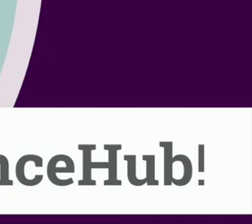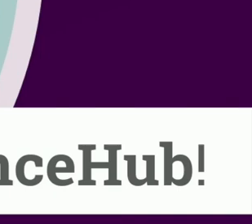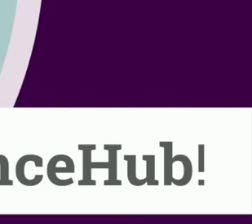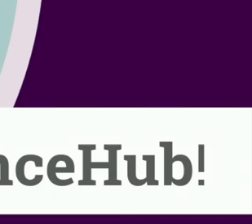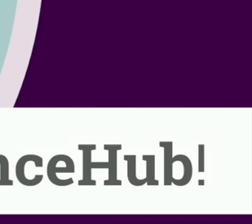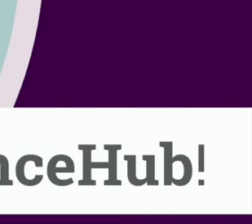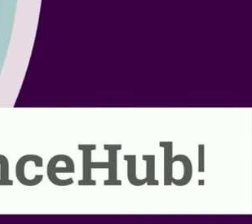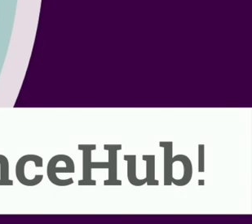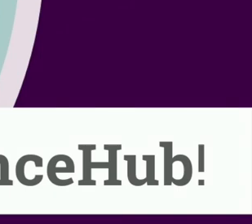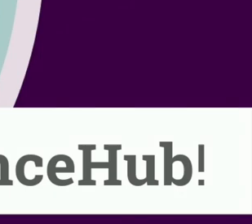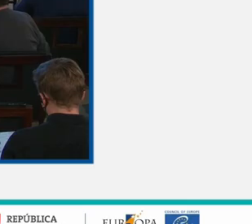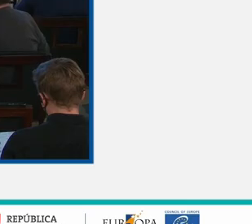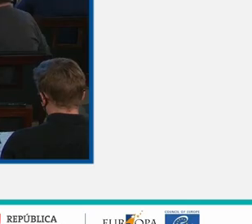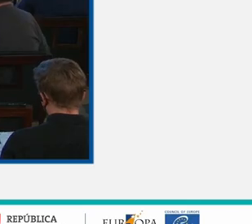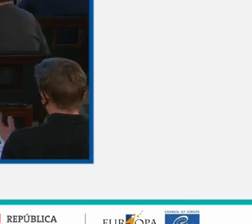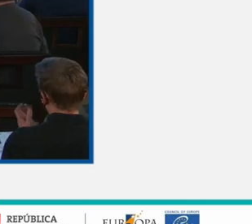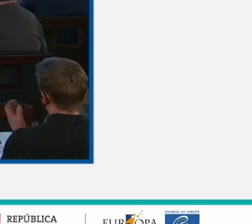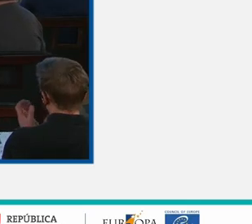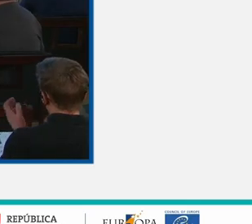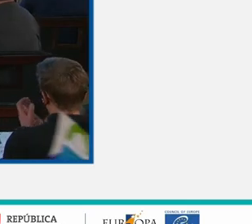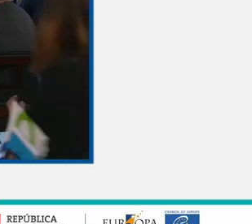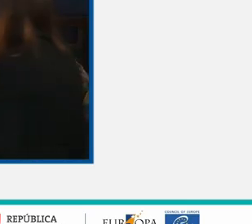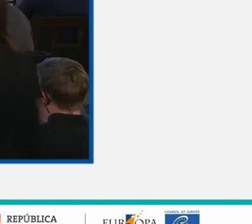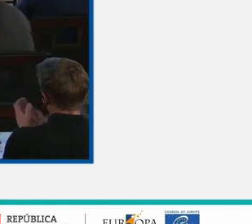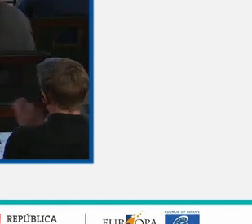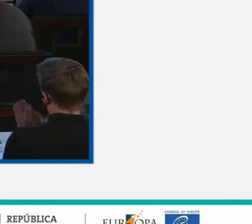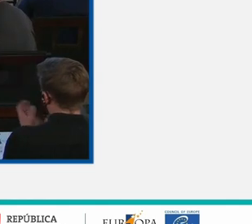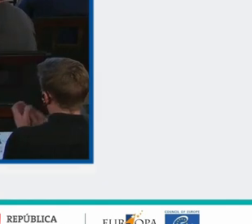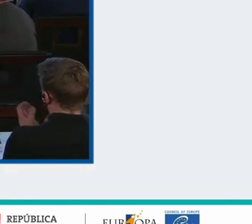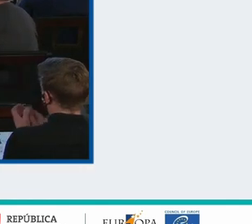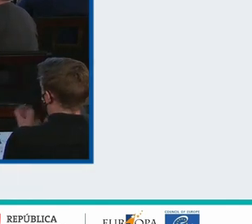I think they deserve. Yes.